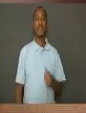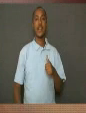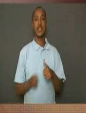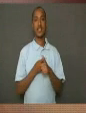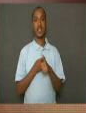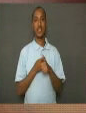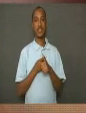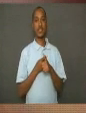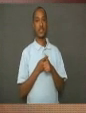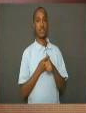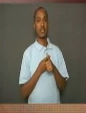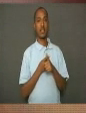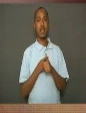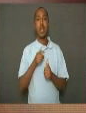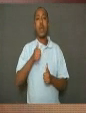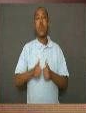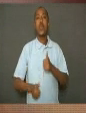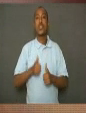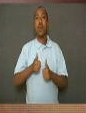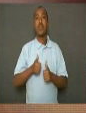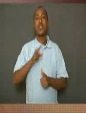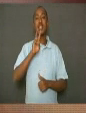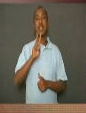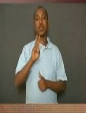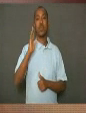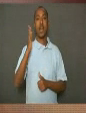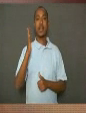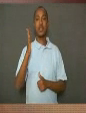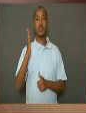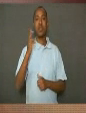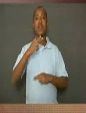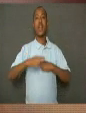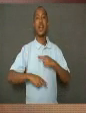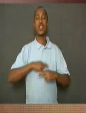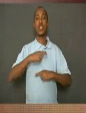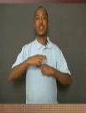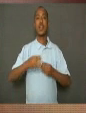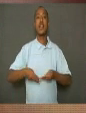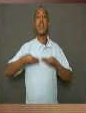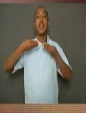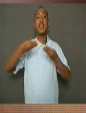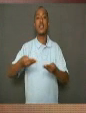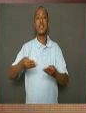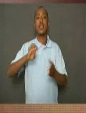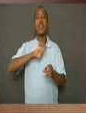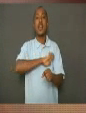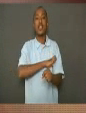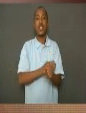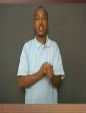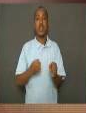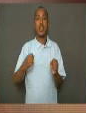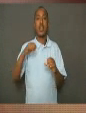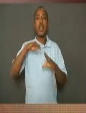First, which of the two kinds of reactions releases